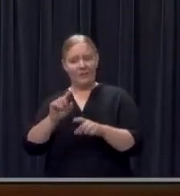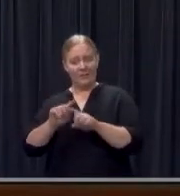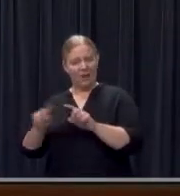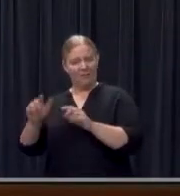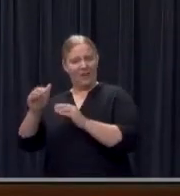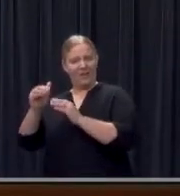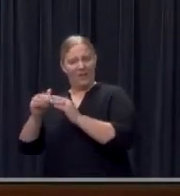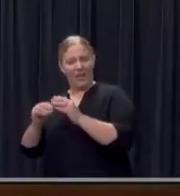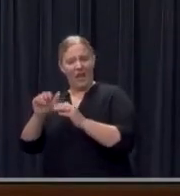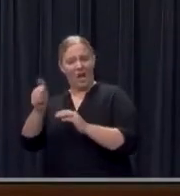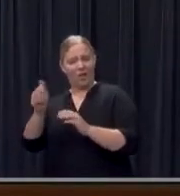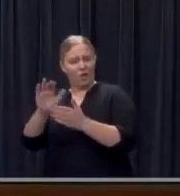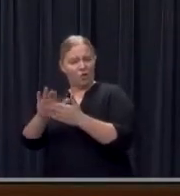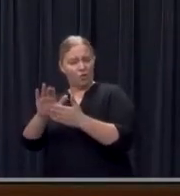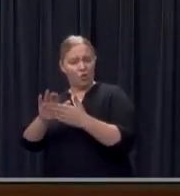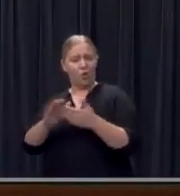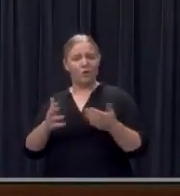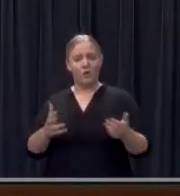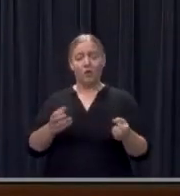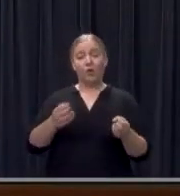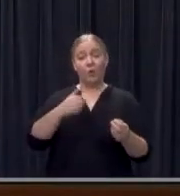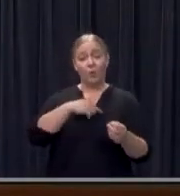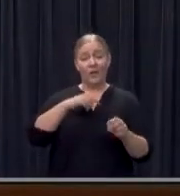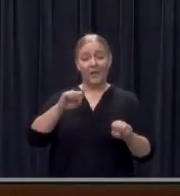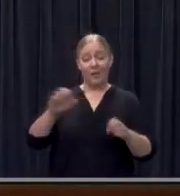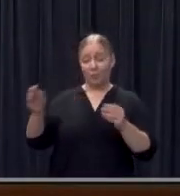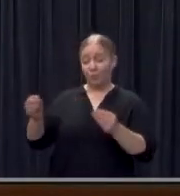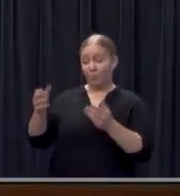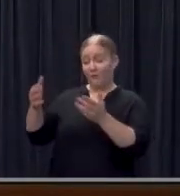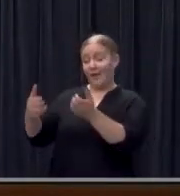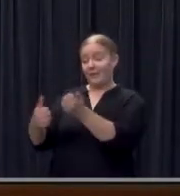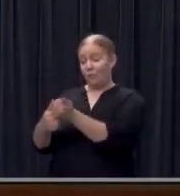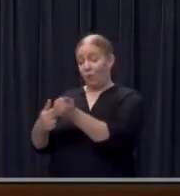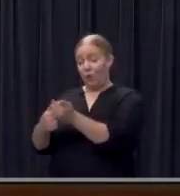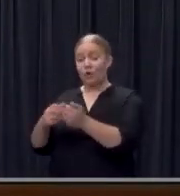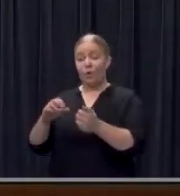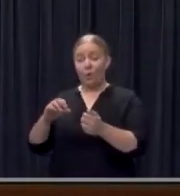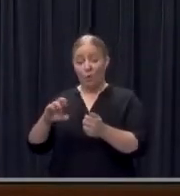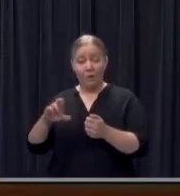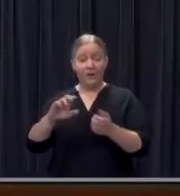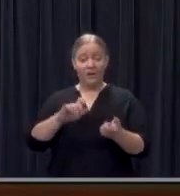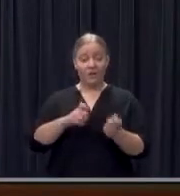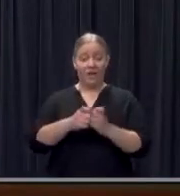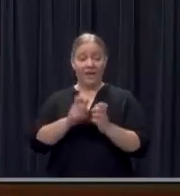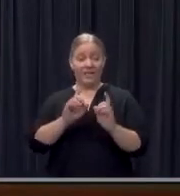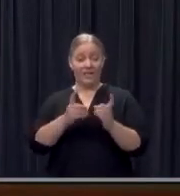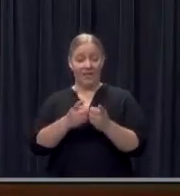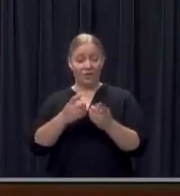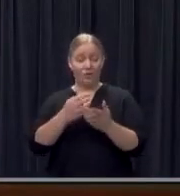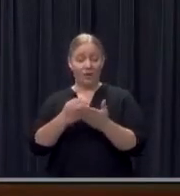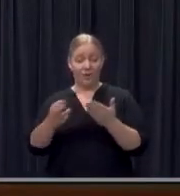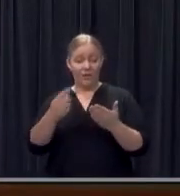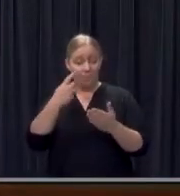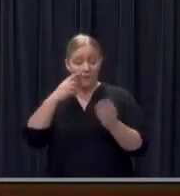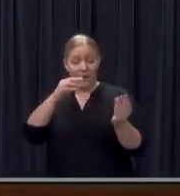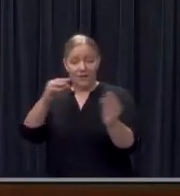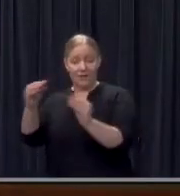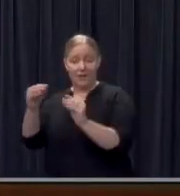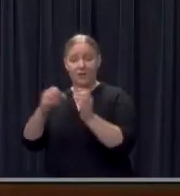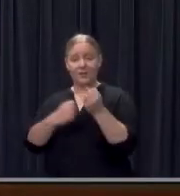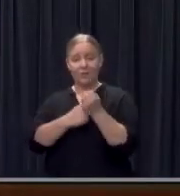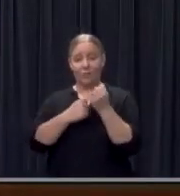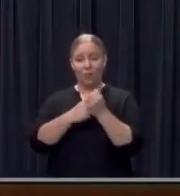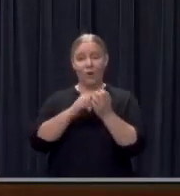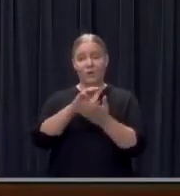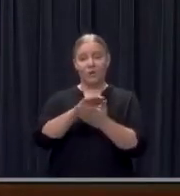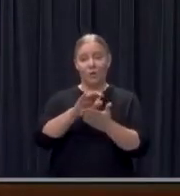the others for one reason or the other. And so we can either provide coaching or we can even realign district resources in terms of some of our coaching and things like that to support schools